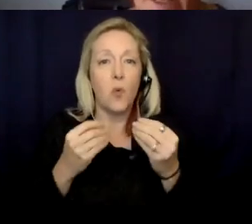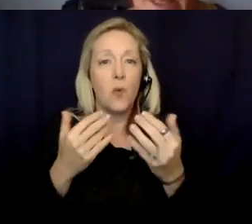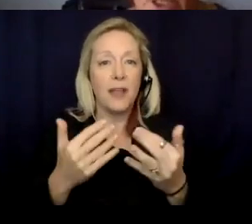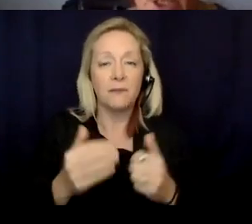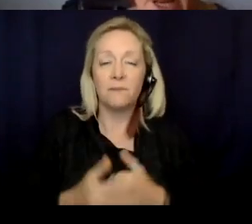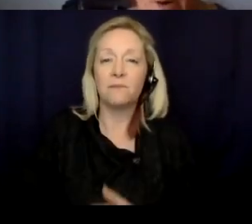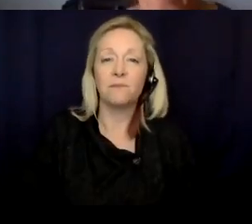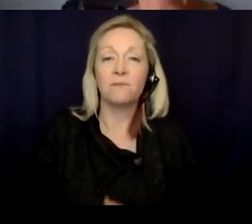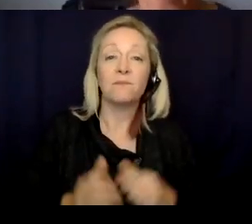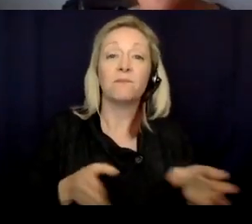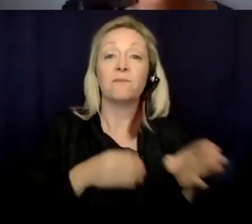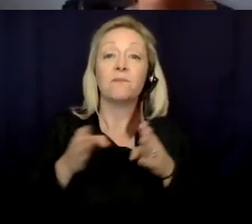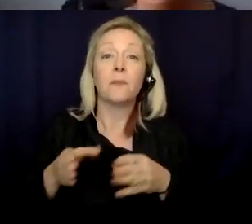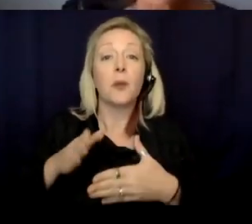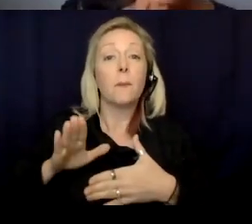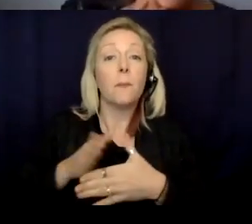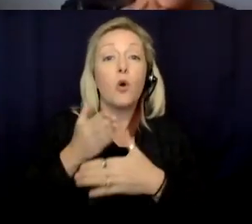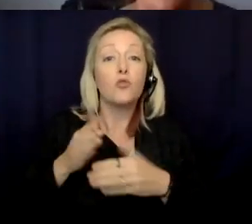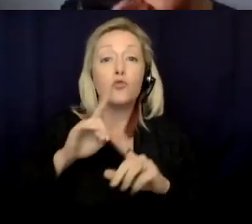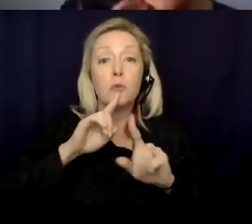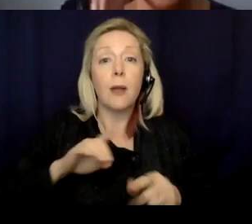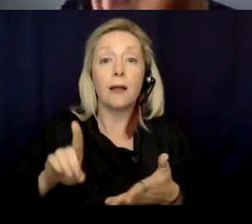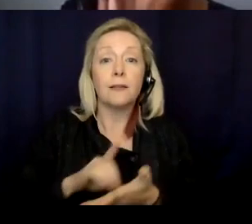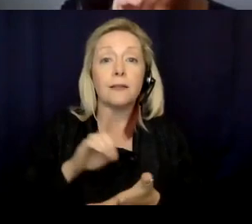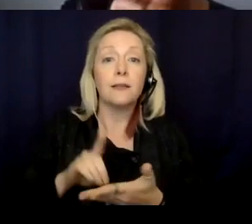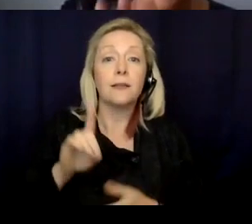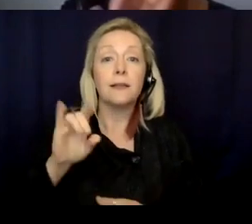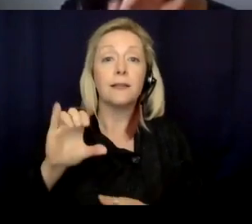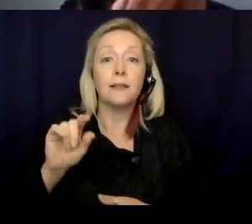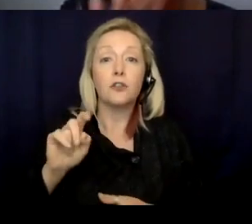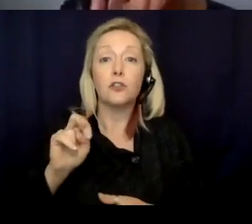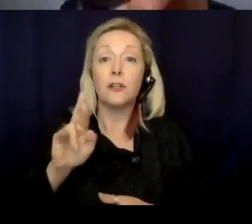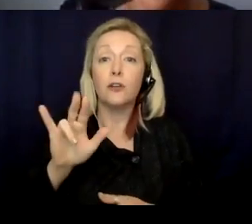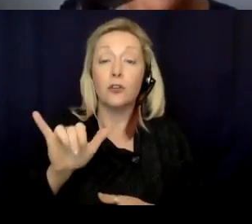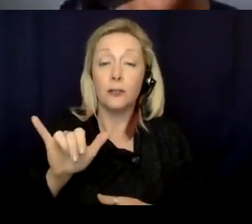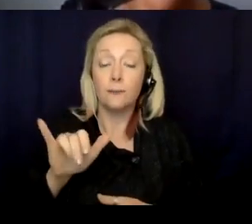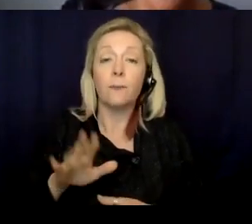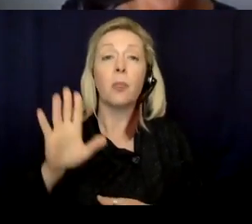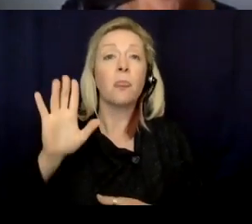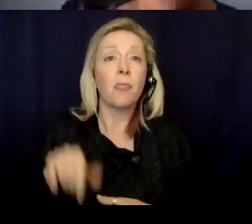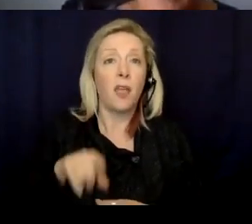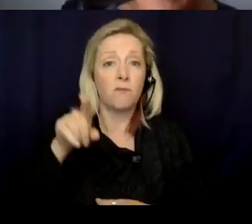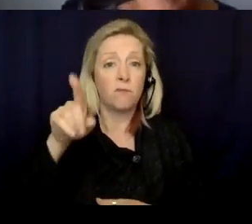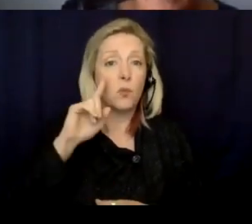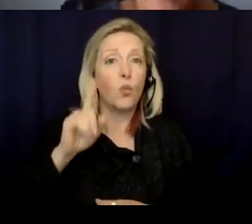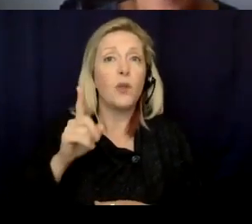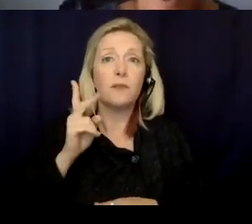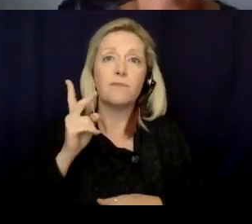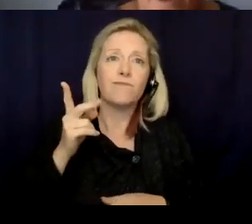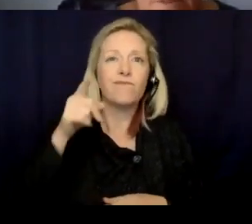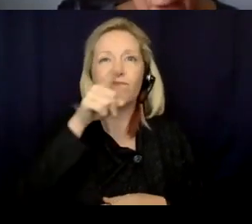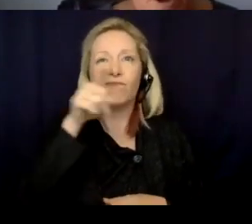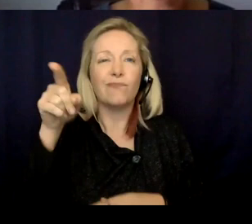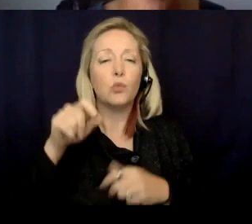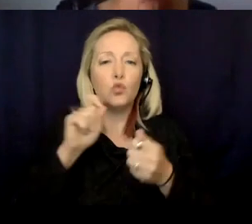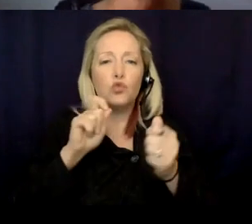Another thing is a partner's response dictionary. And this is going to be done throughout. You're going to change a little bit of the